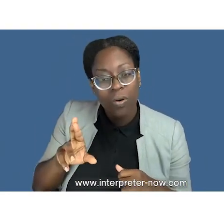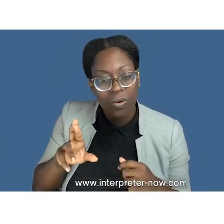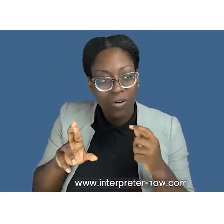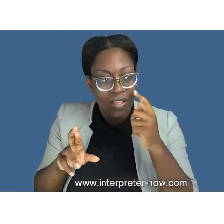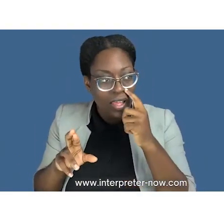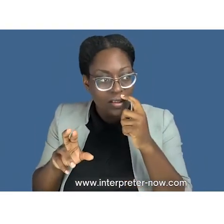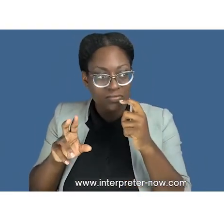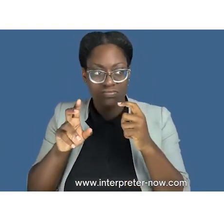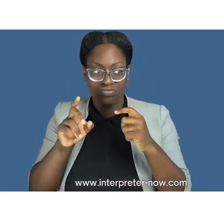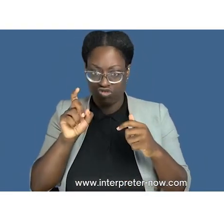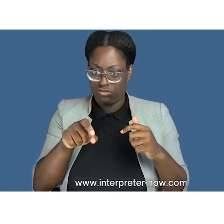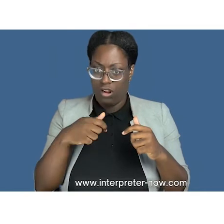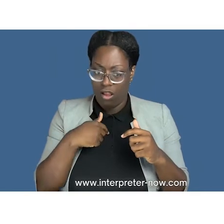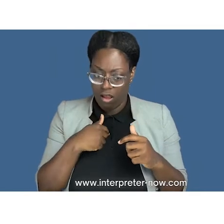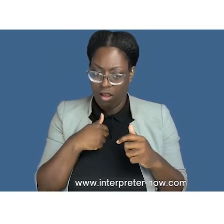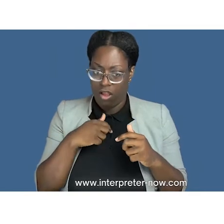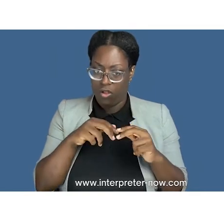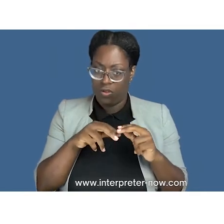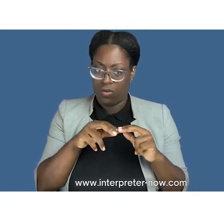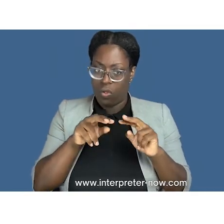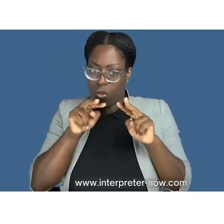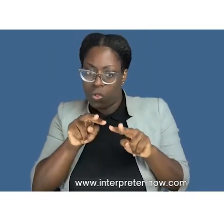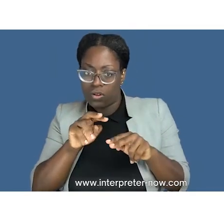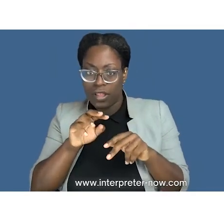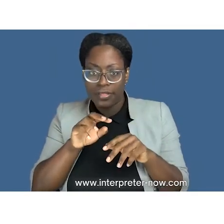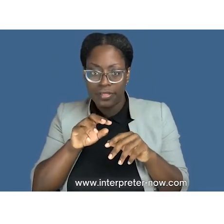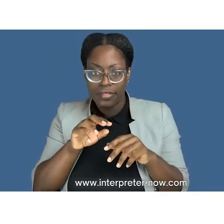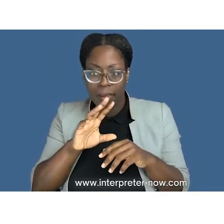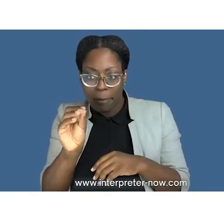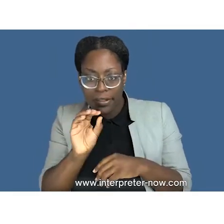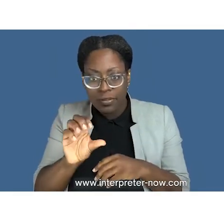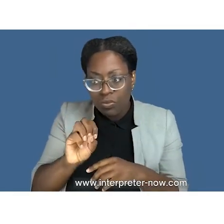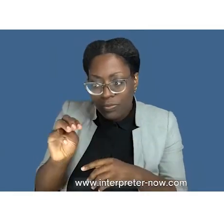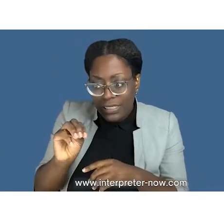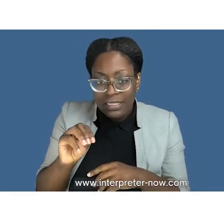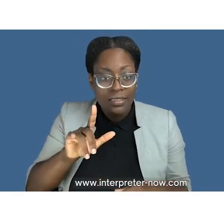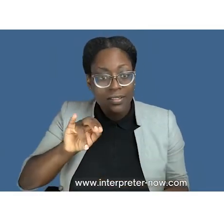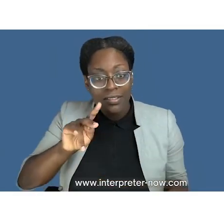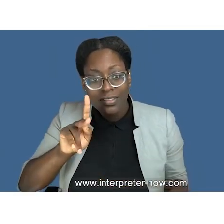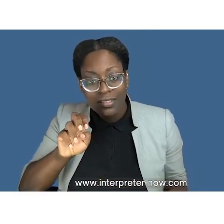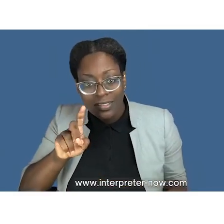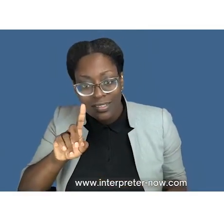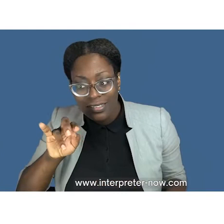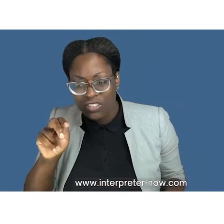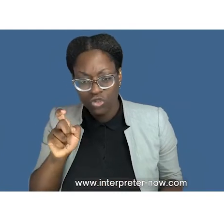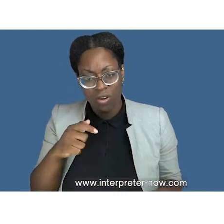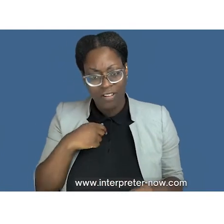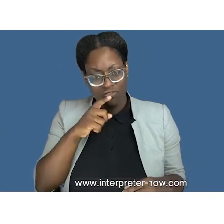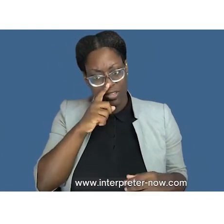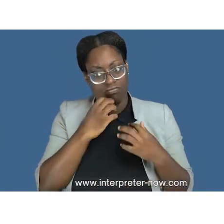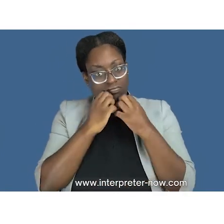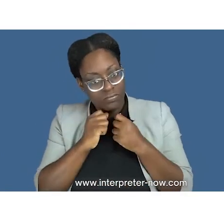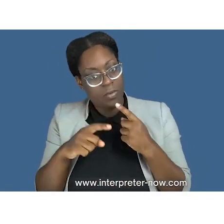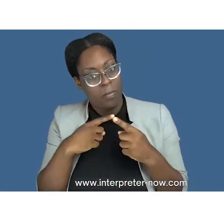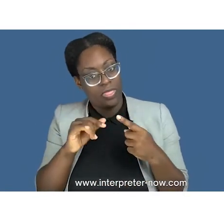an organization, do I look at their social media content? Do I look at all their LinkedIn stuff, et cetera? Your thoughts?